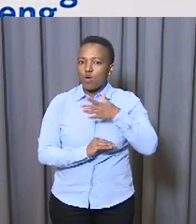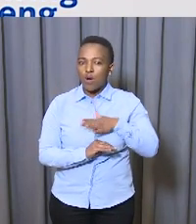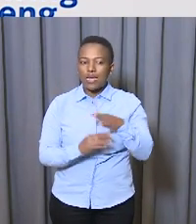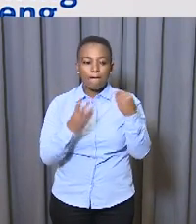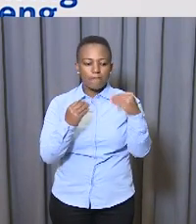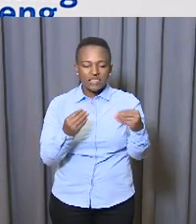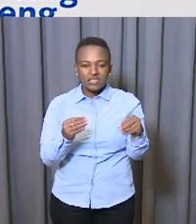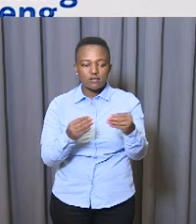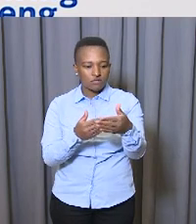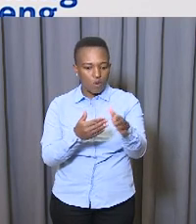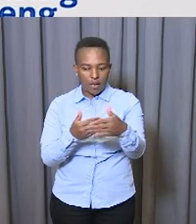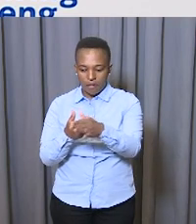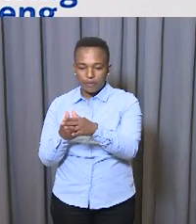that